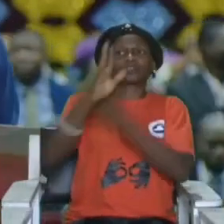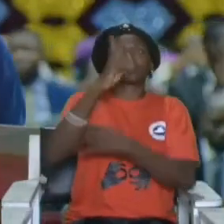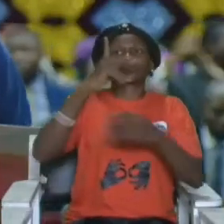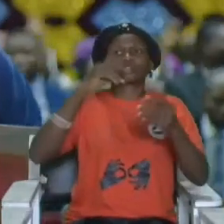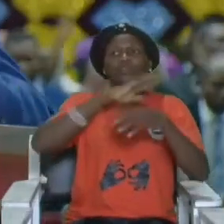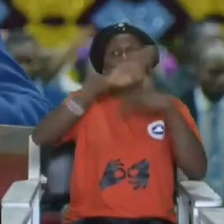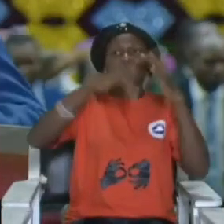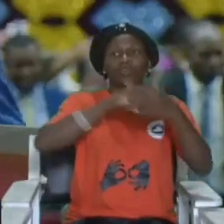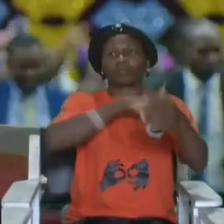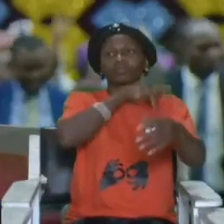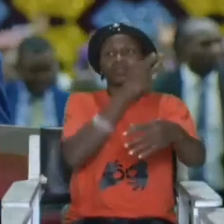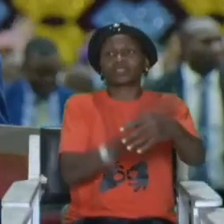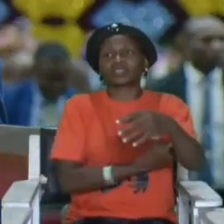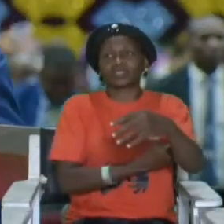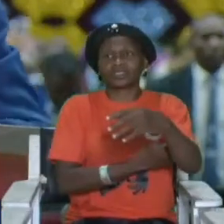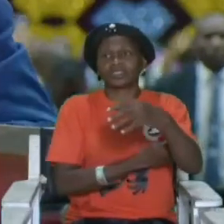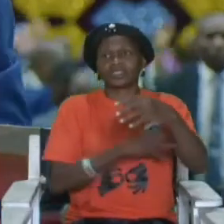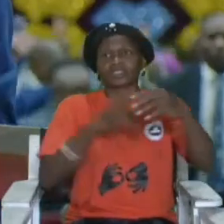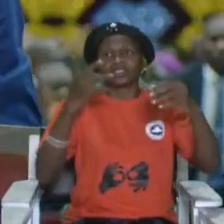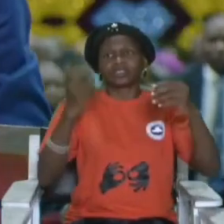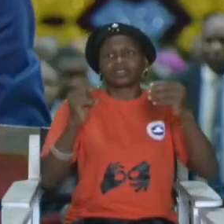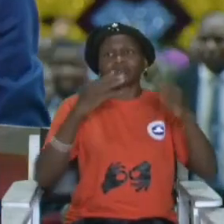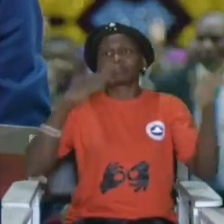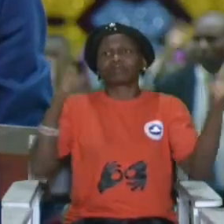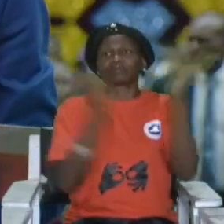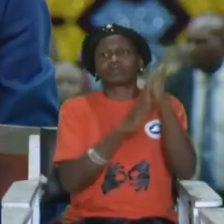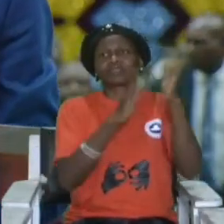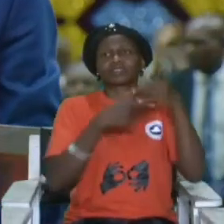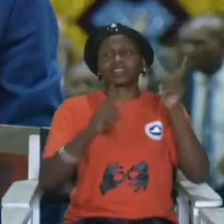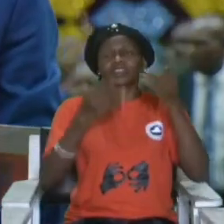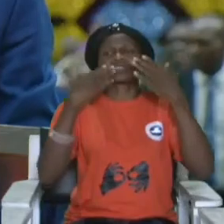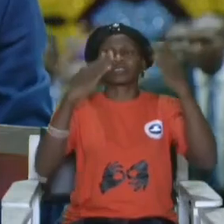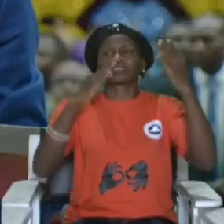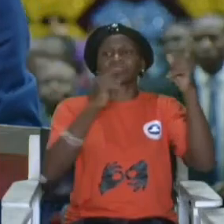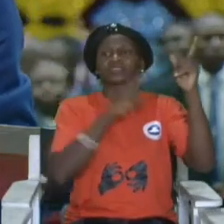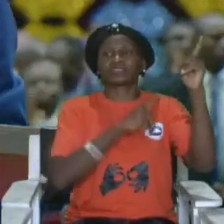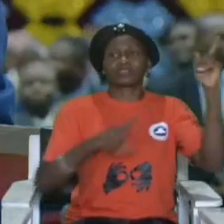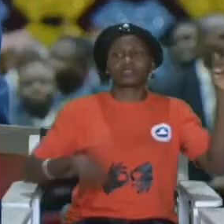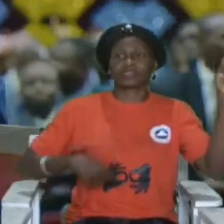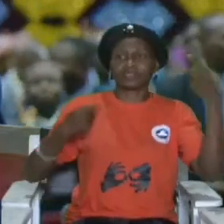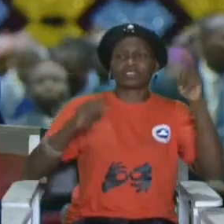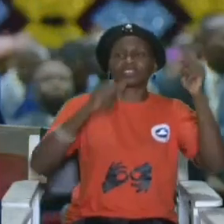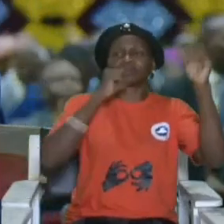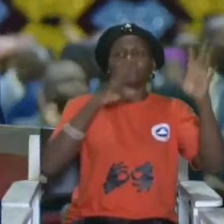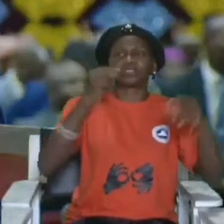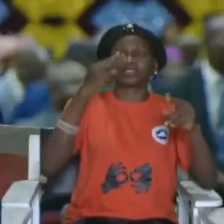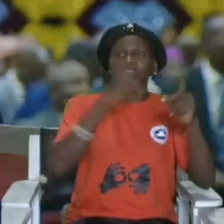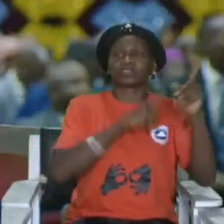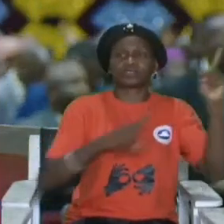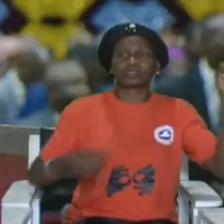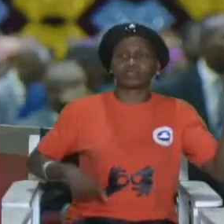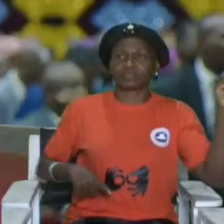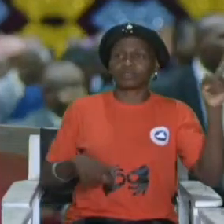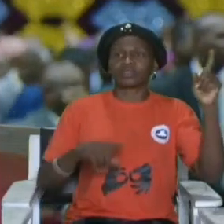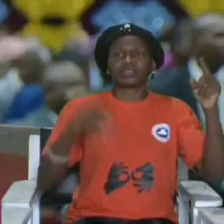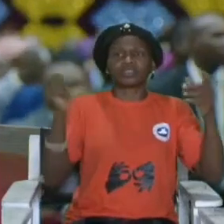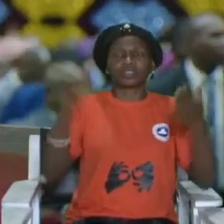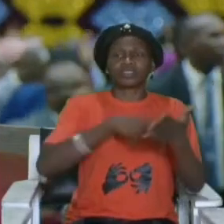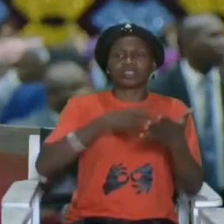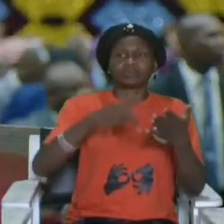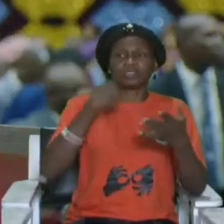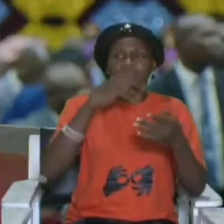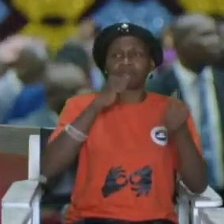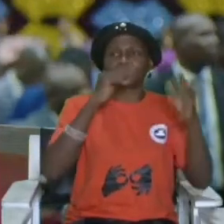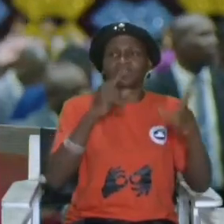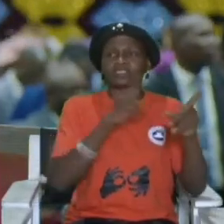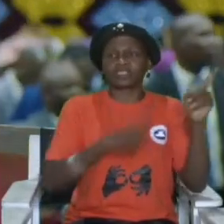God Almighty a praise. Let's thank the Lord. Let's bless the Lord. The psalmist says, bless